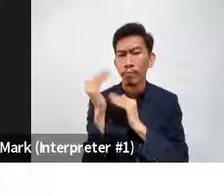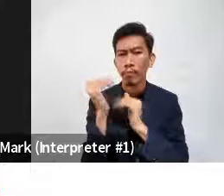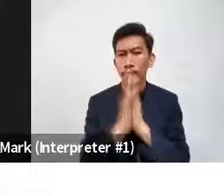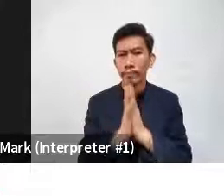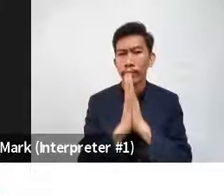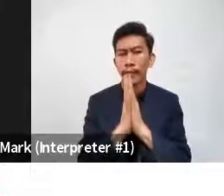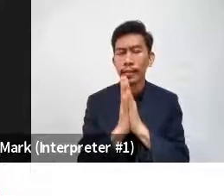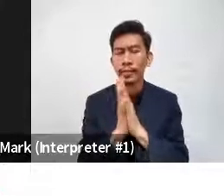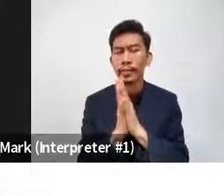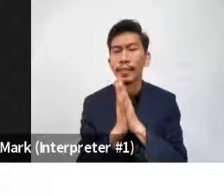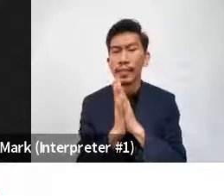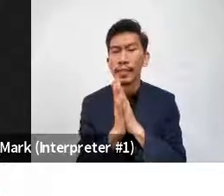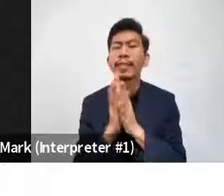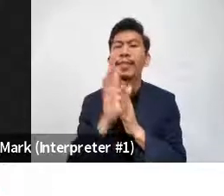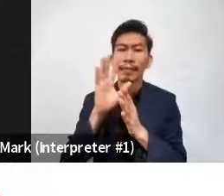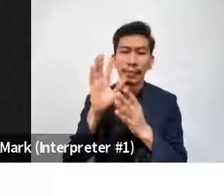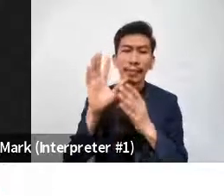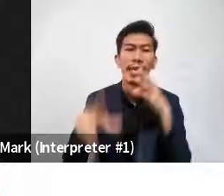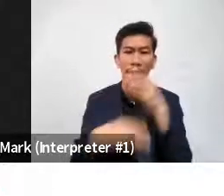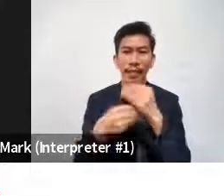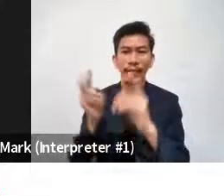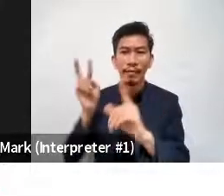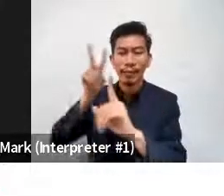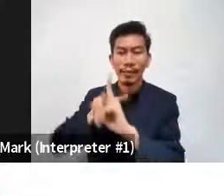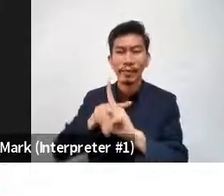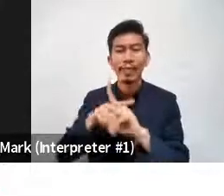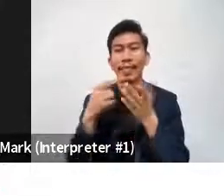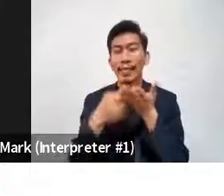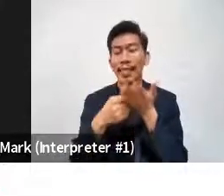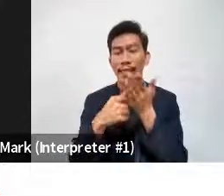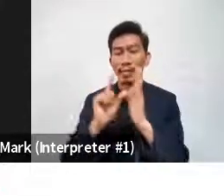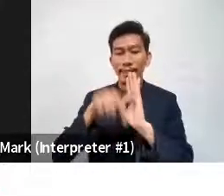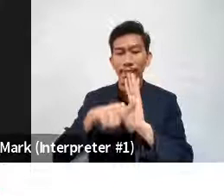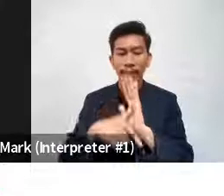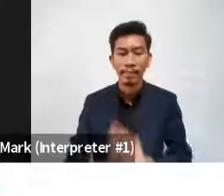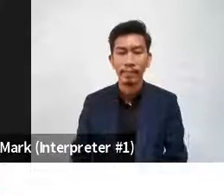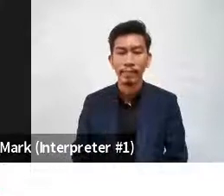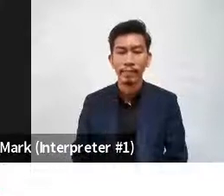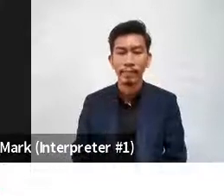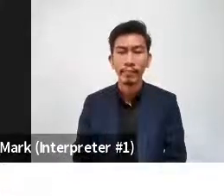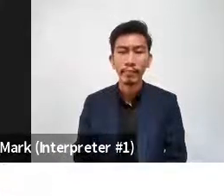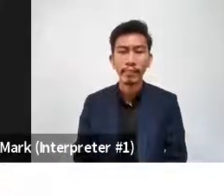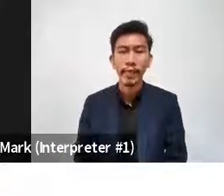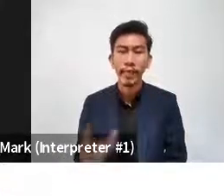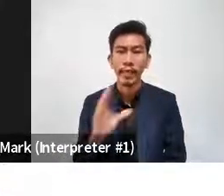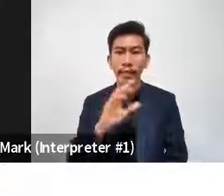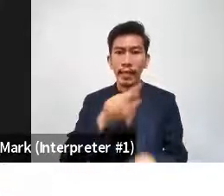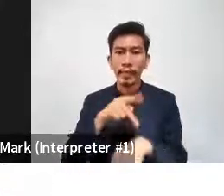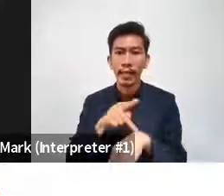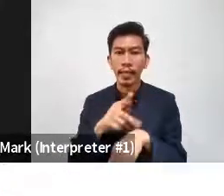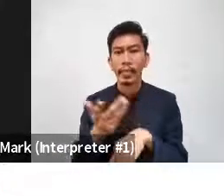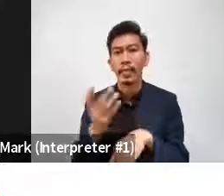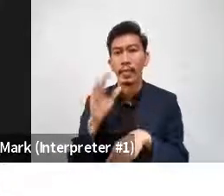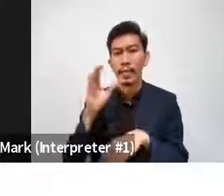be finally implemented. I will talk more about this later. And then the Philippine Cancer Registry will be part